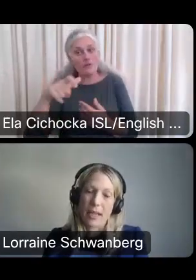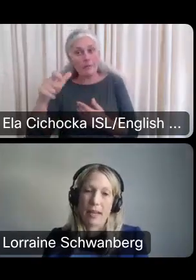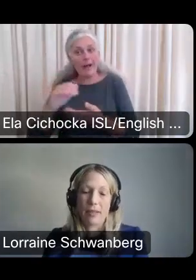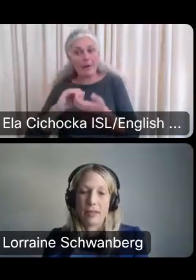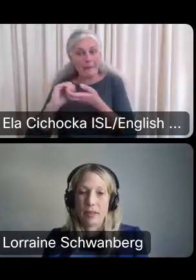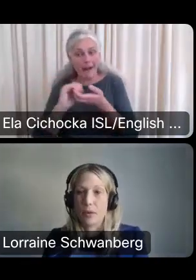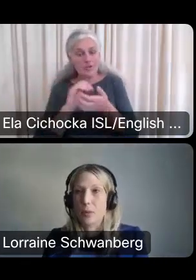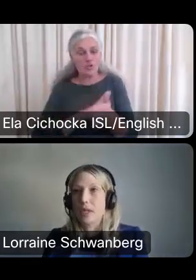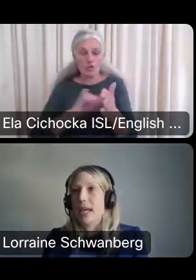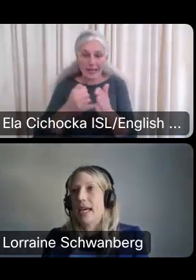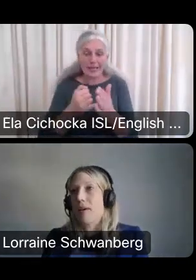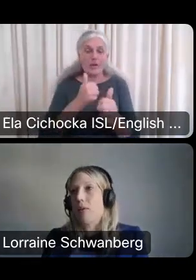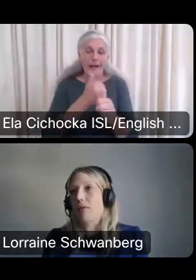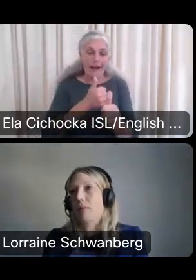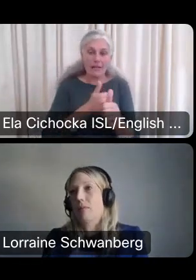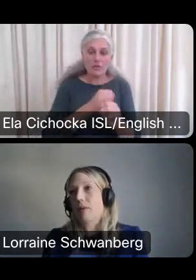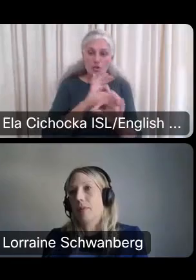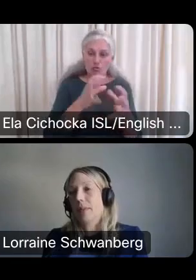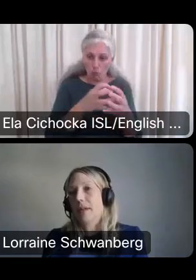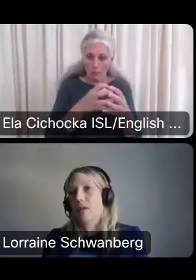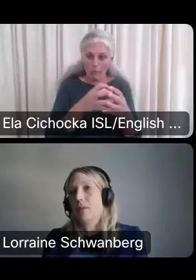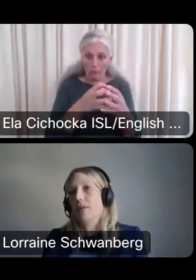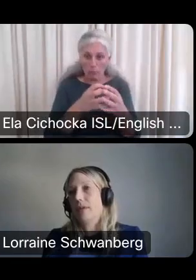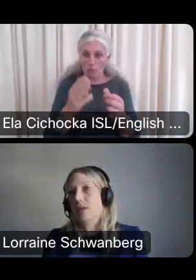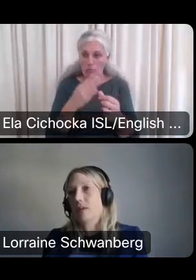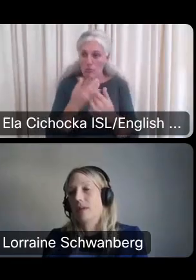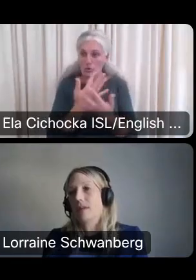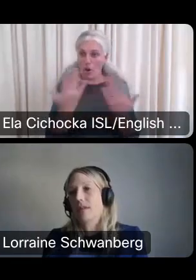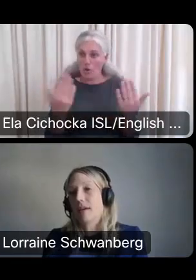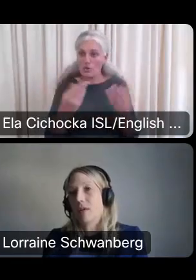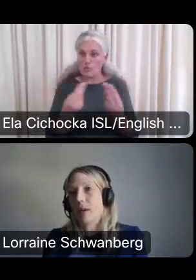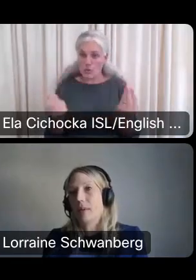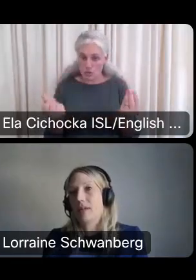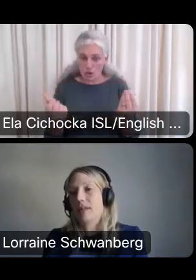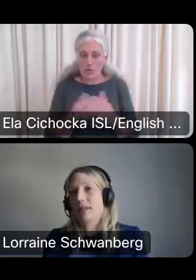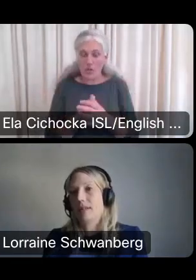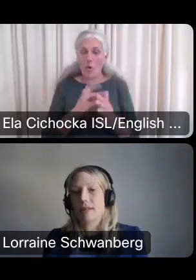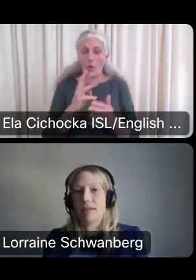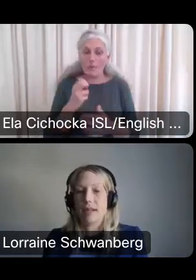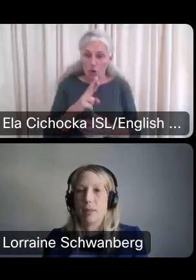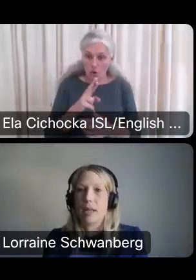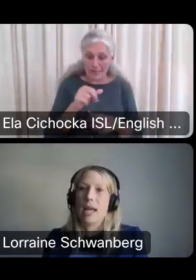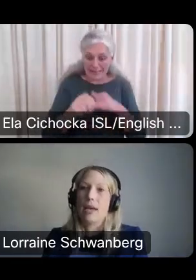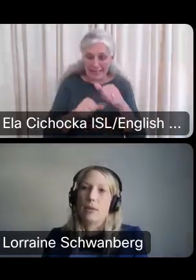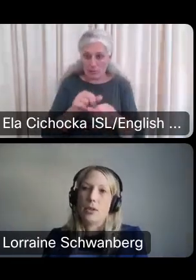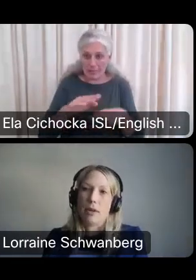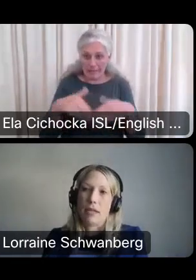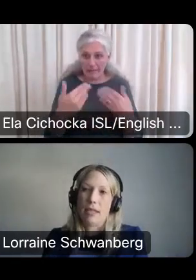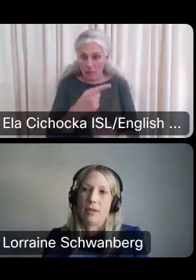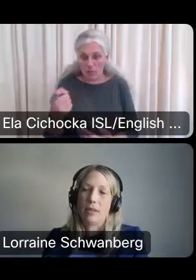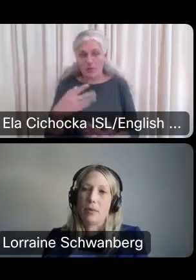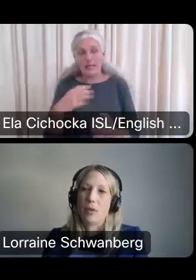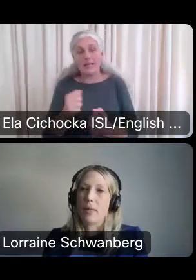partners, advocacy groups, we've prepared a number of resources. You have our webinar series that's available. We do